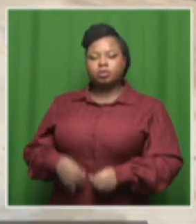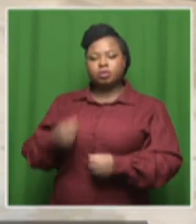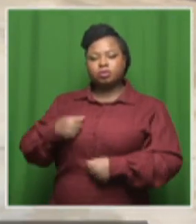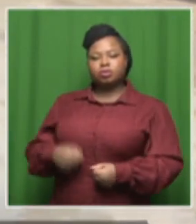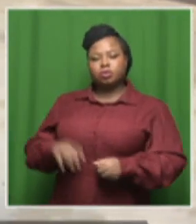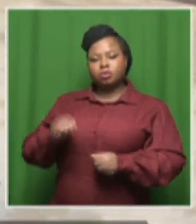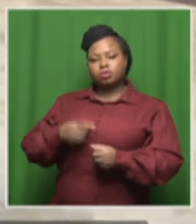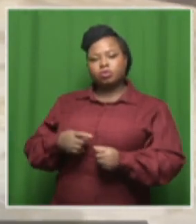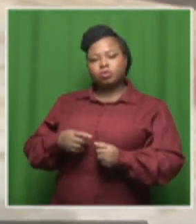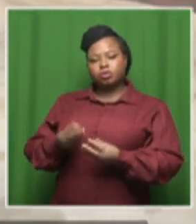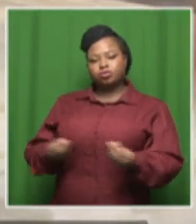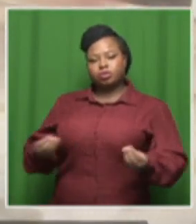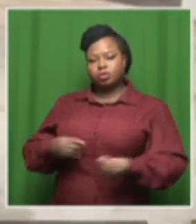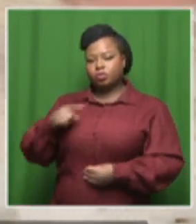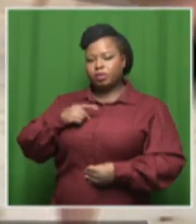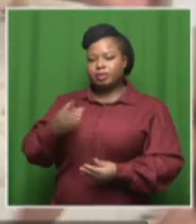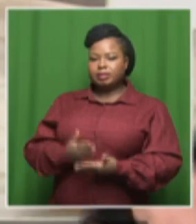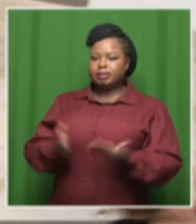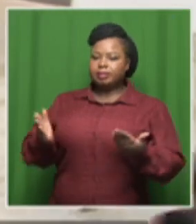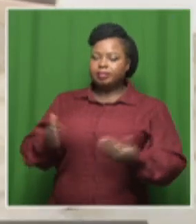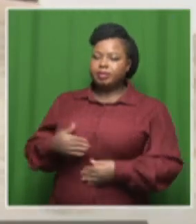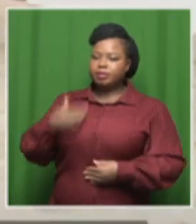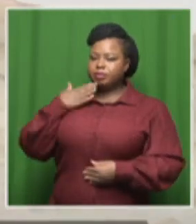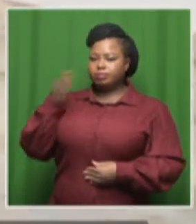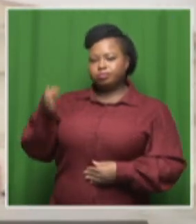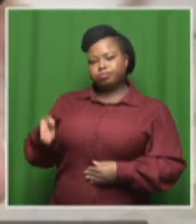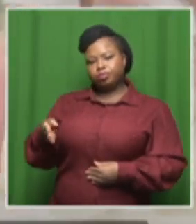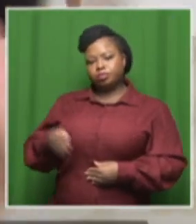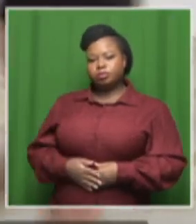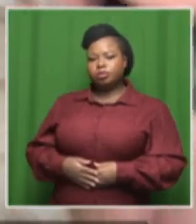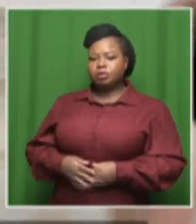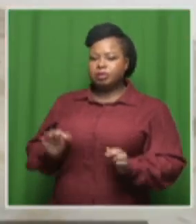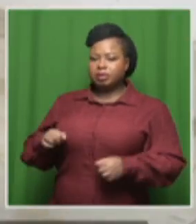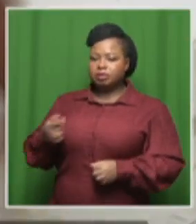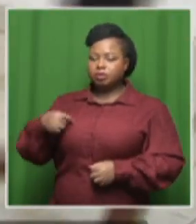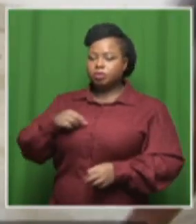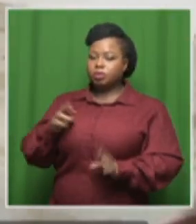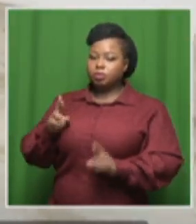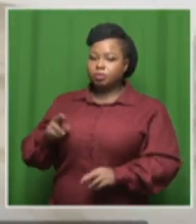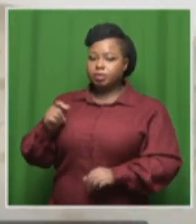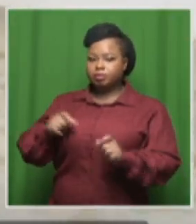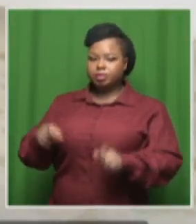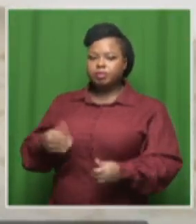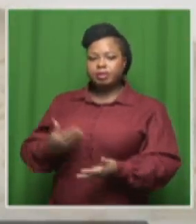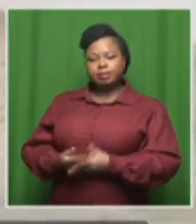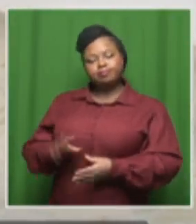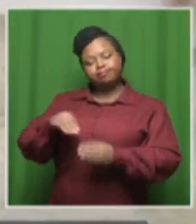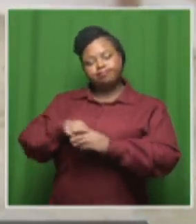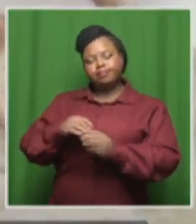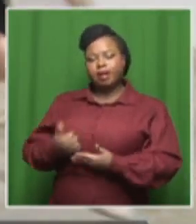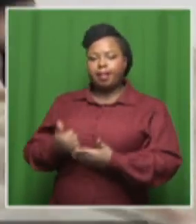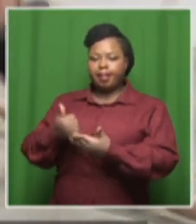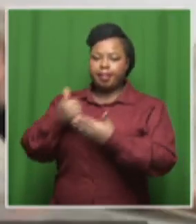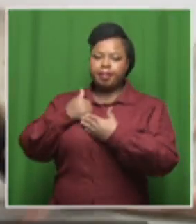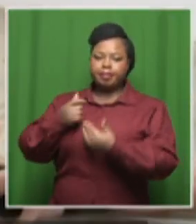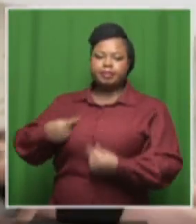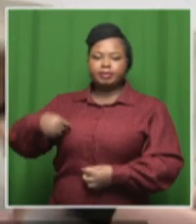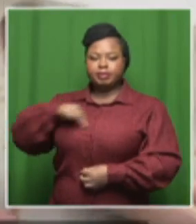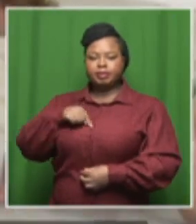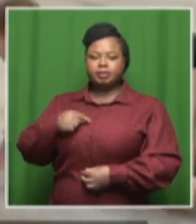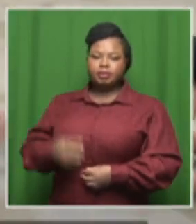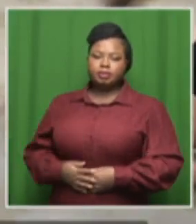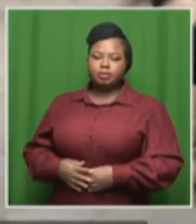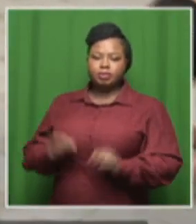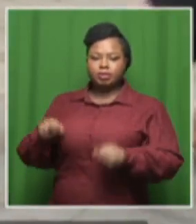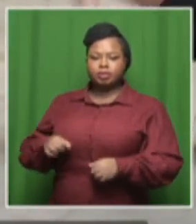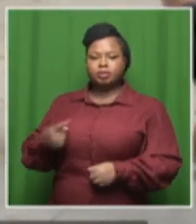those scholarship kids, because some of them are coming too. So yeah, we're hoping that people will reach out and help us. Yeah,